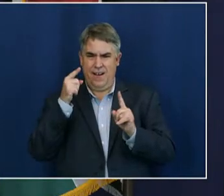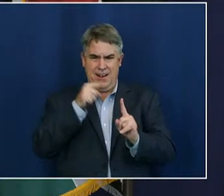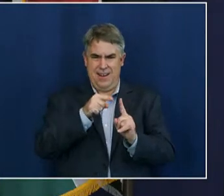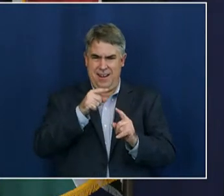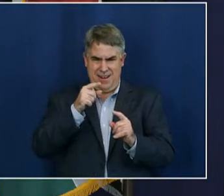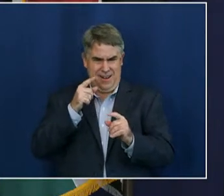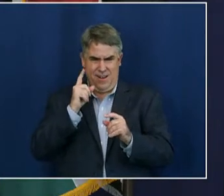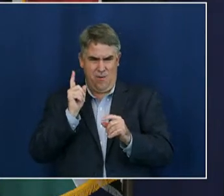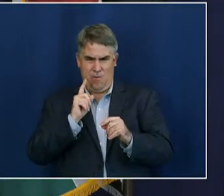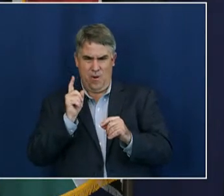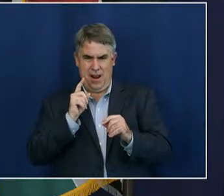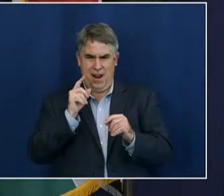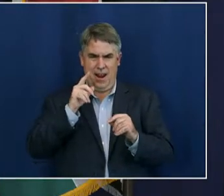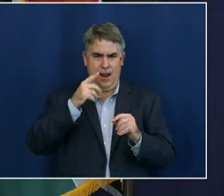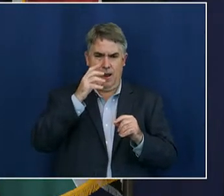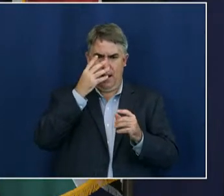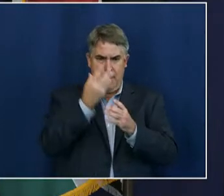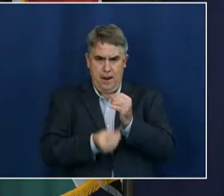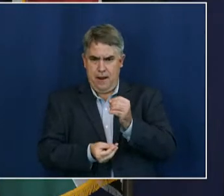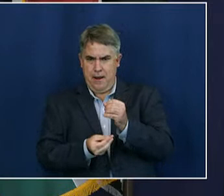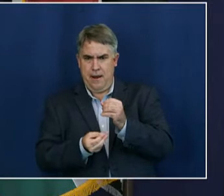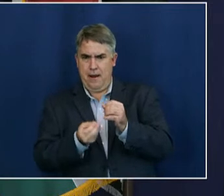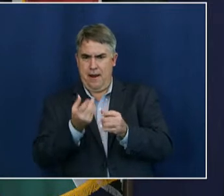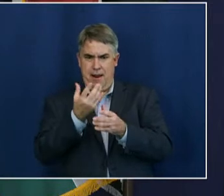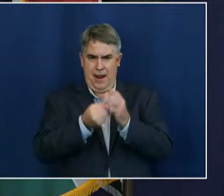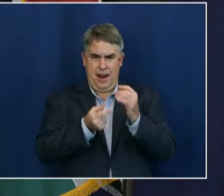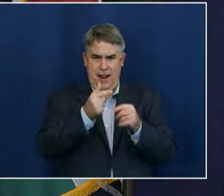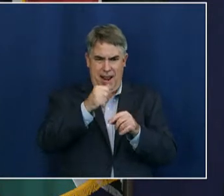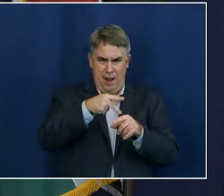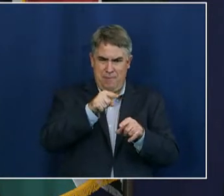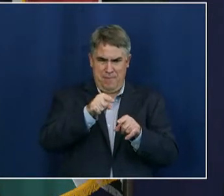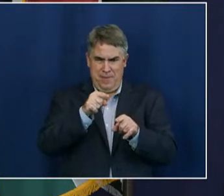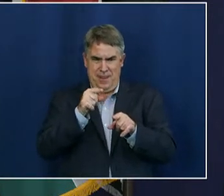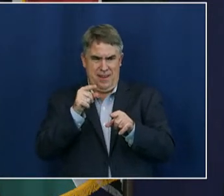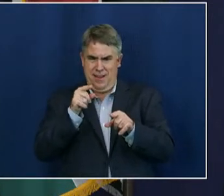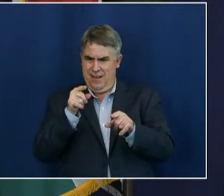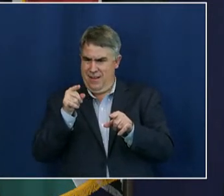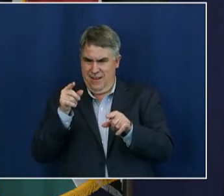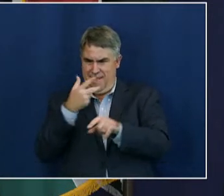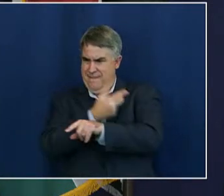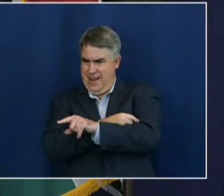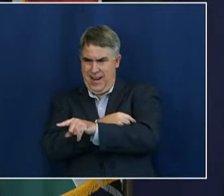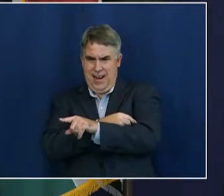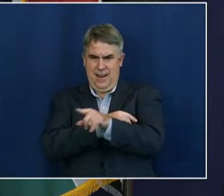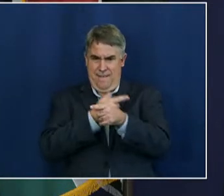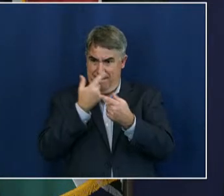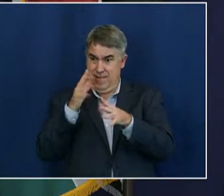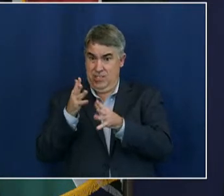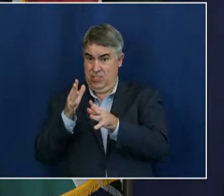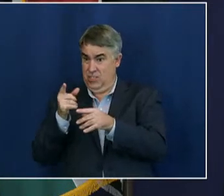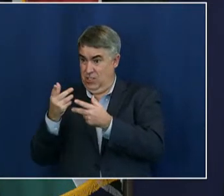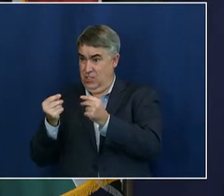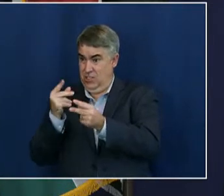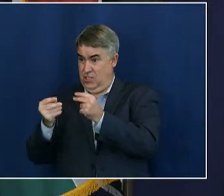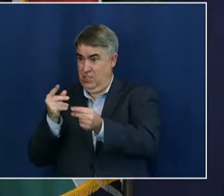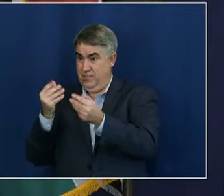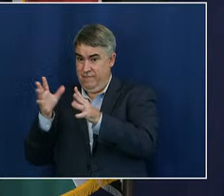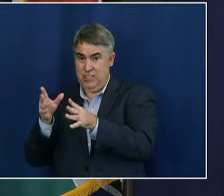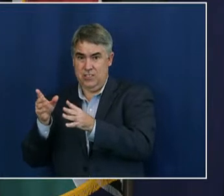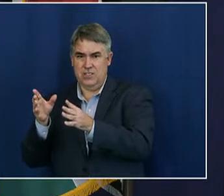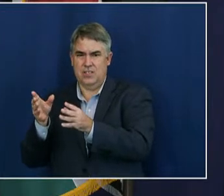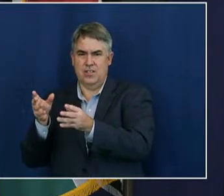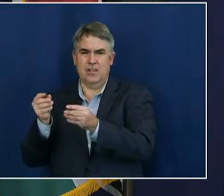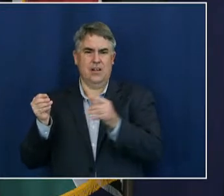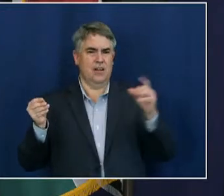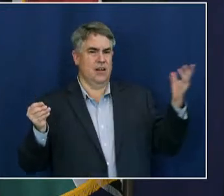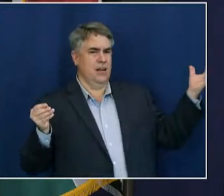there a gap? What is the gap between vaccinations that have been administered and what's been shipped?